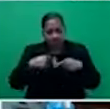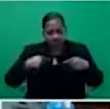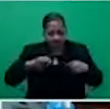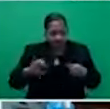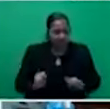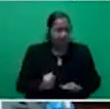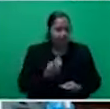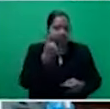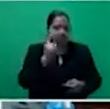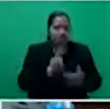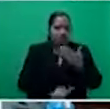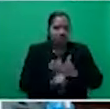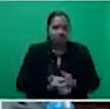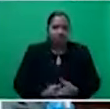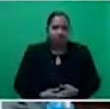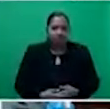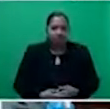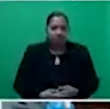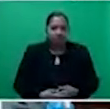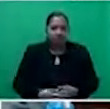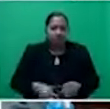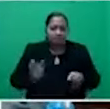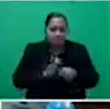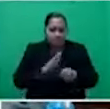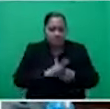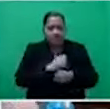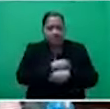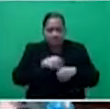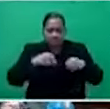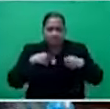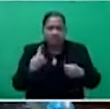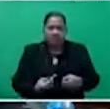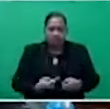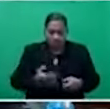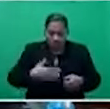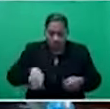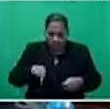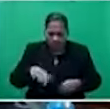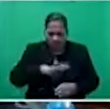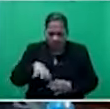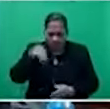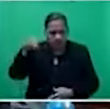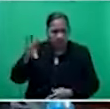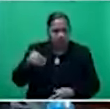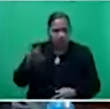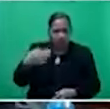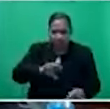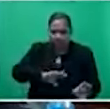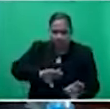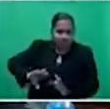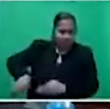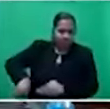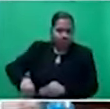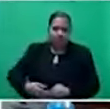ourselves, exercise ourselves, get rid of all this ghosts from the past. It's a fact, Mr. Speaker,